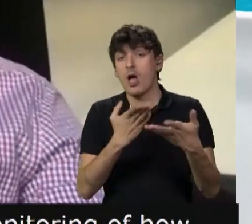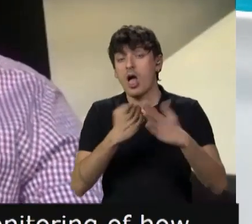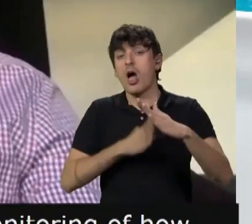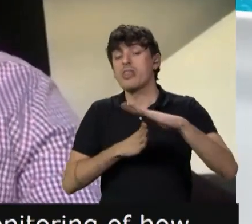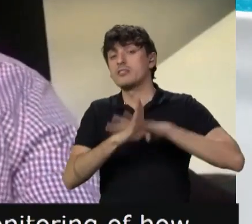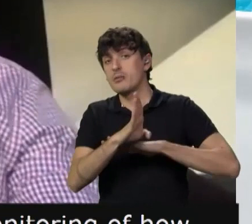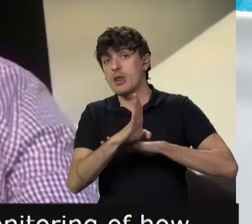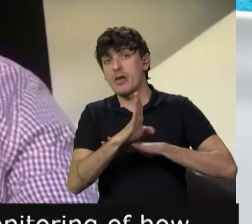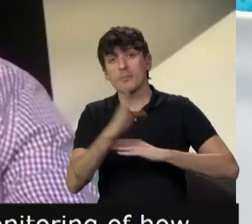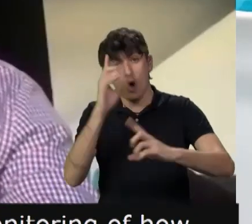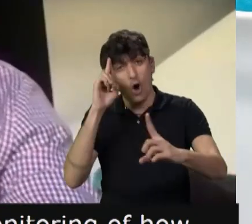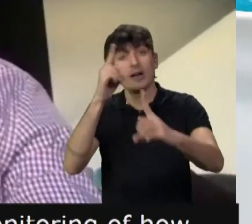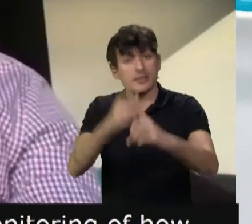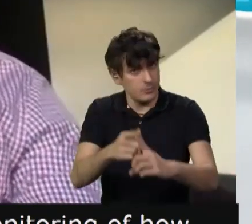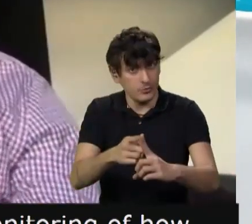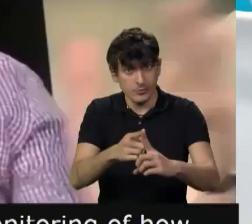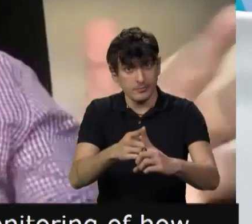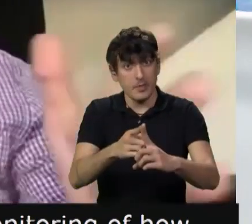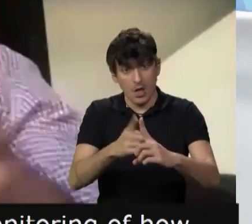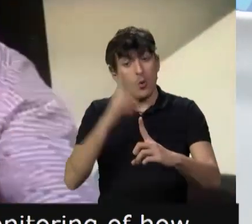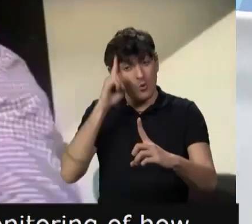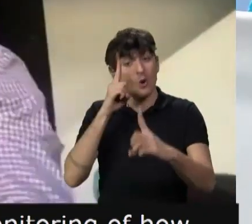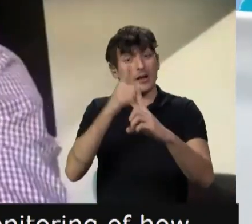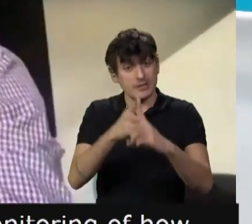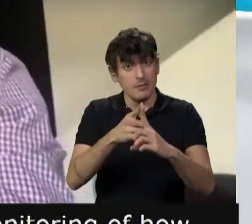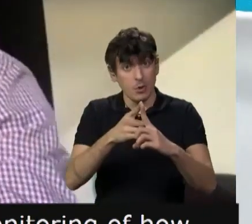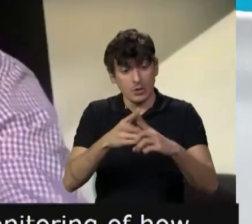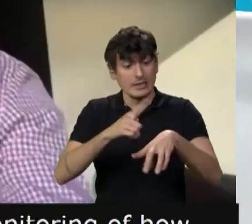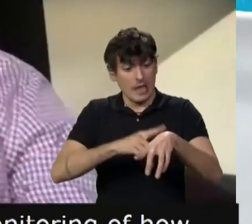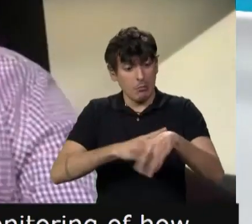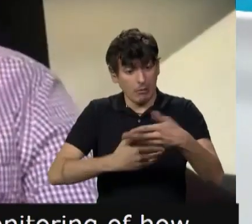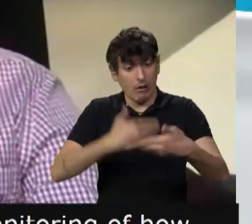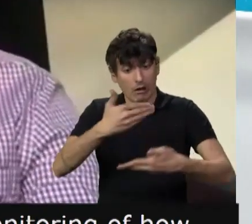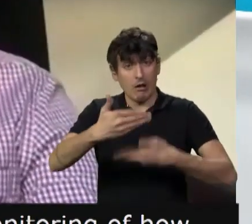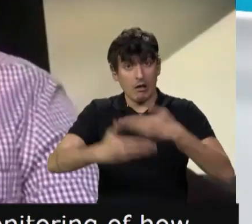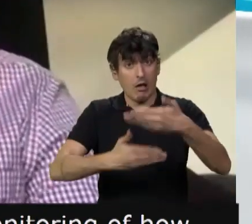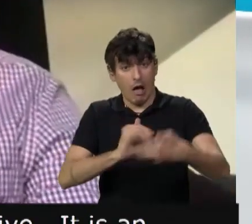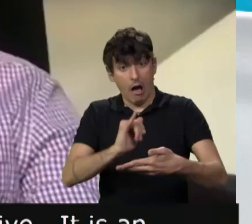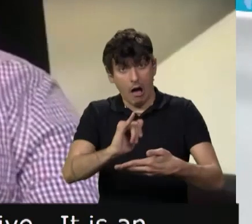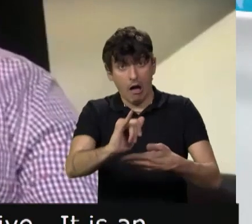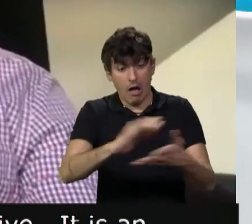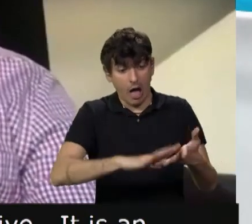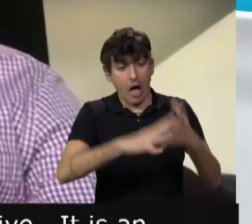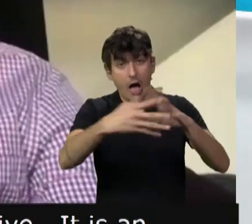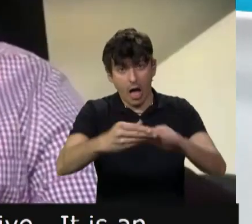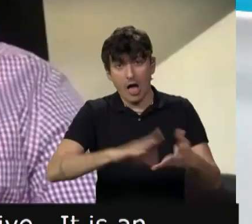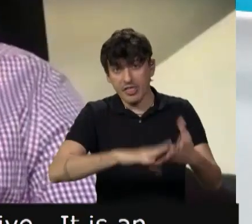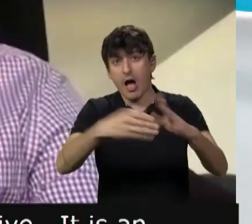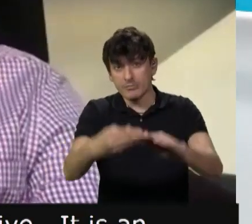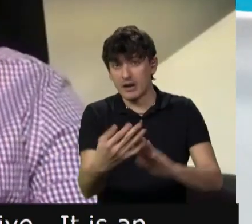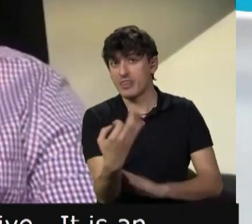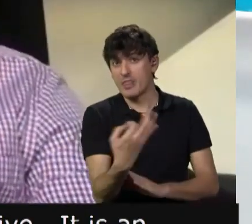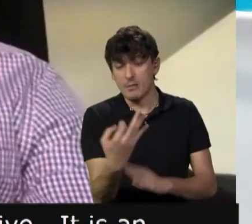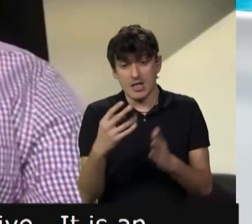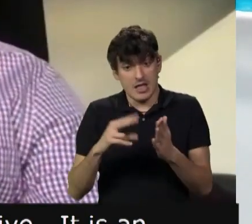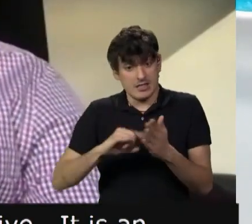no longer objective. It is an objective that moves in time. It needs to be adapted.